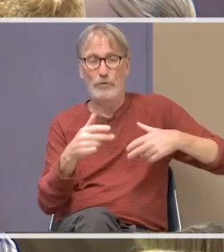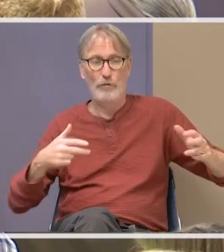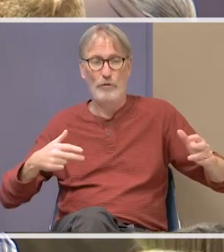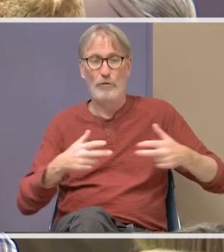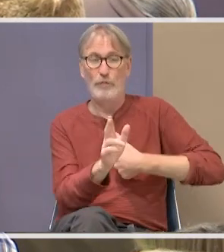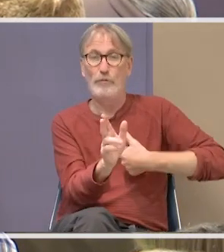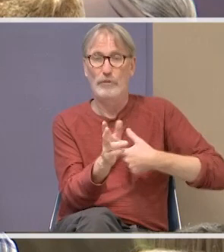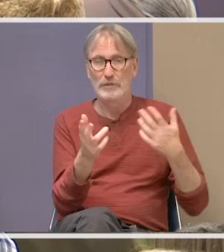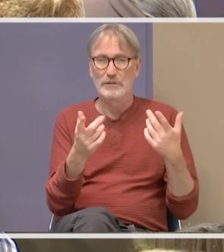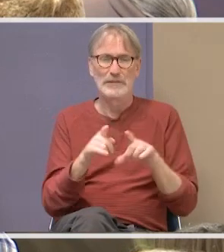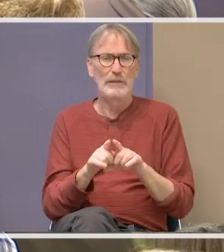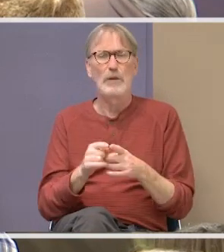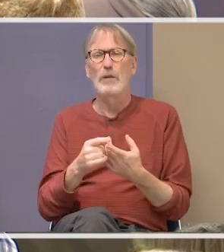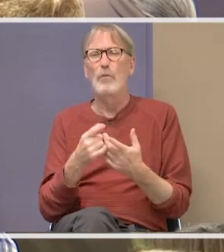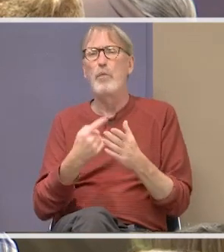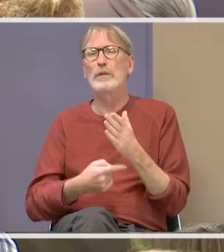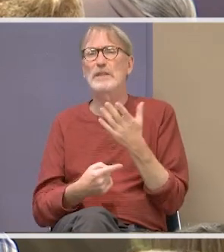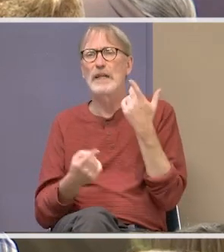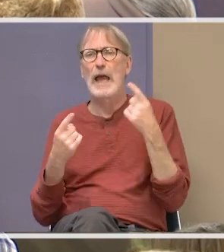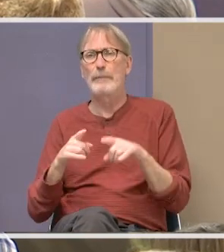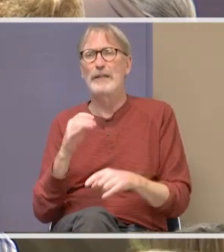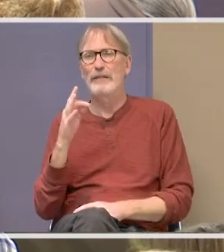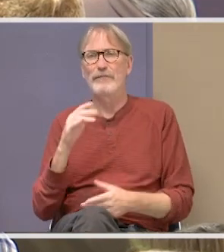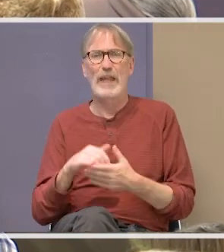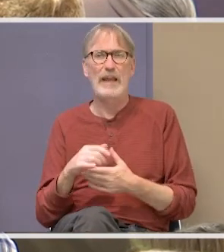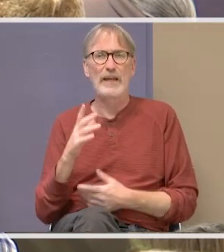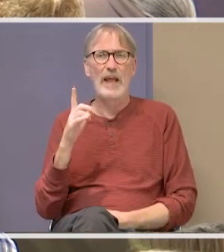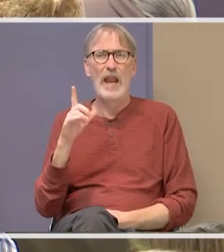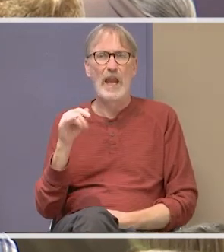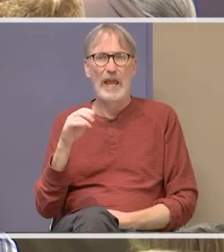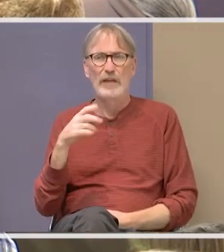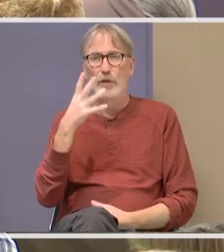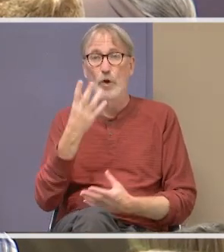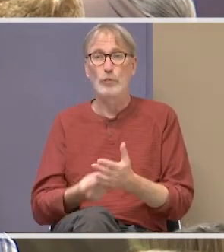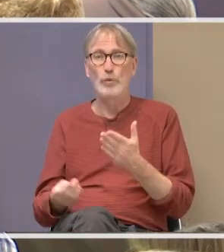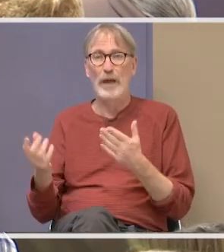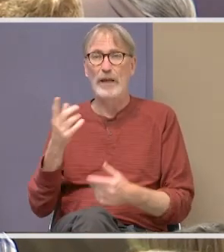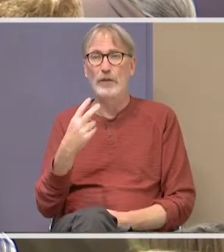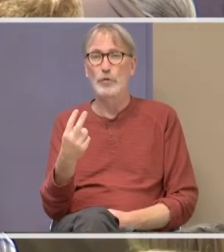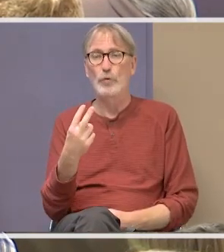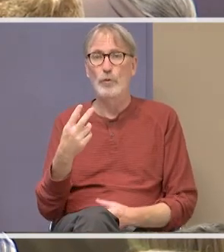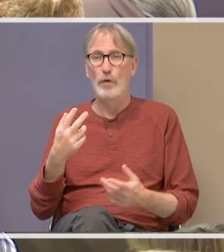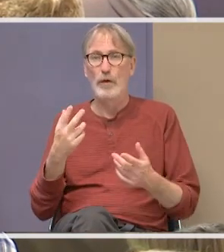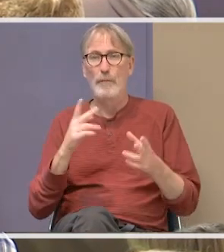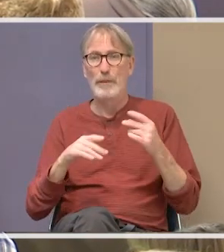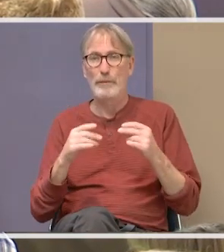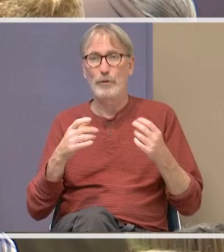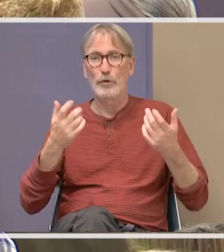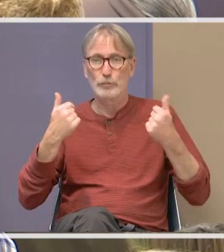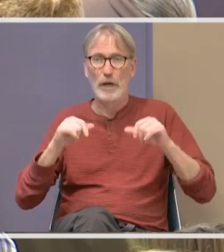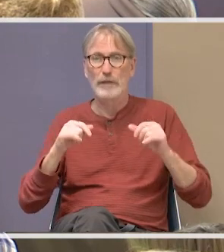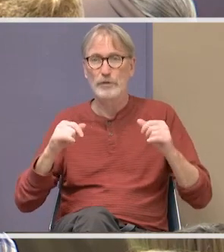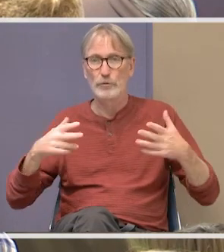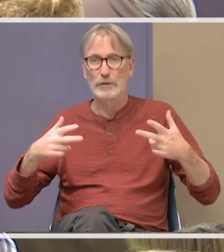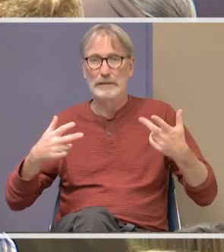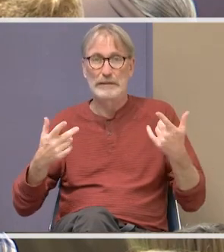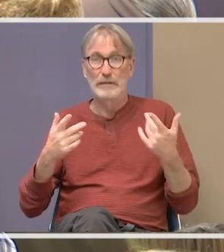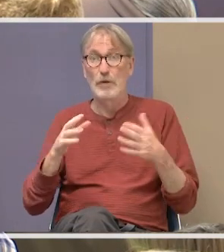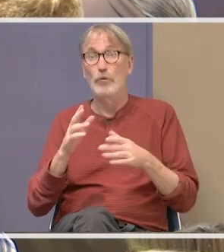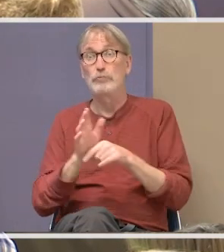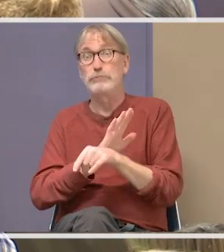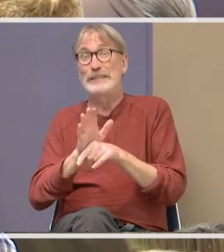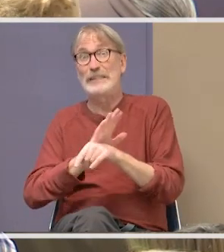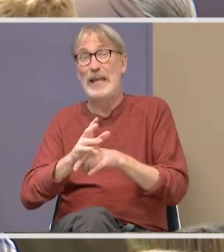simultaneously. What's going to happen when that lane goes away and two people are trying to turn at rush hour